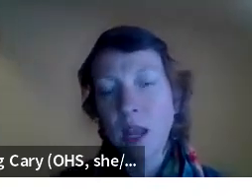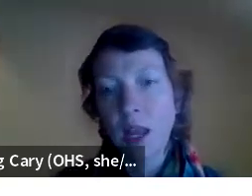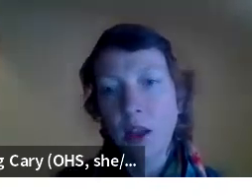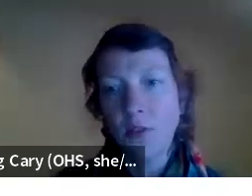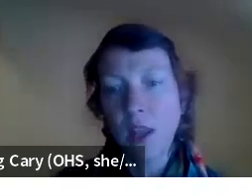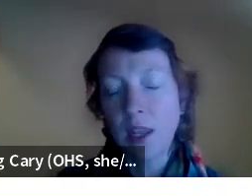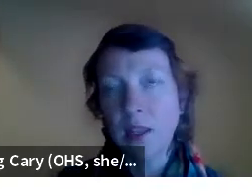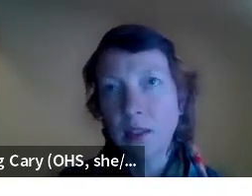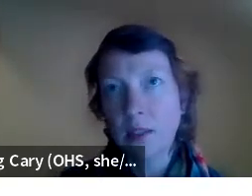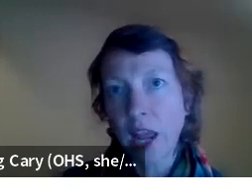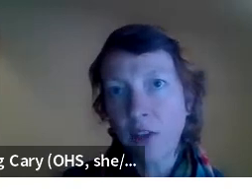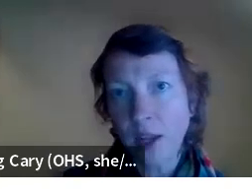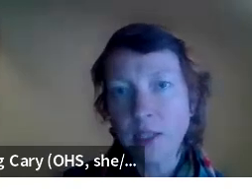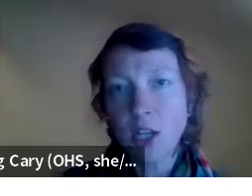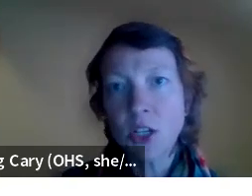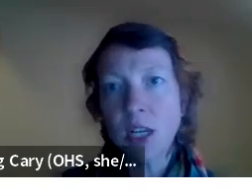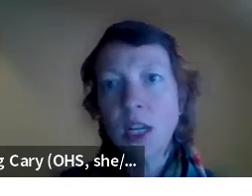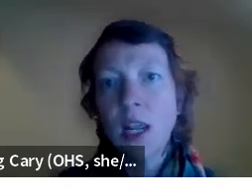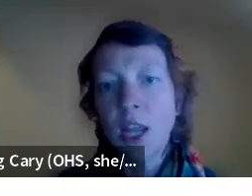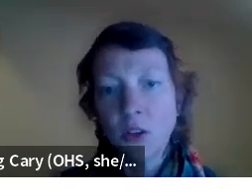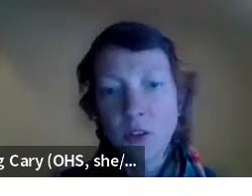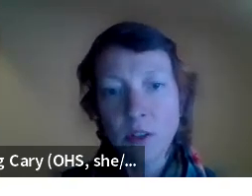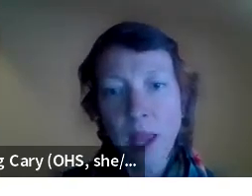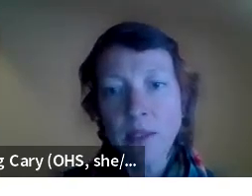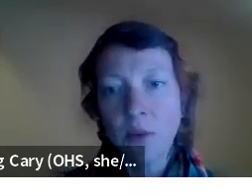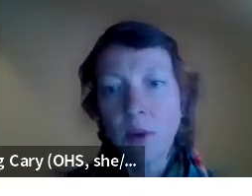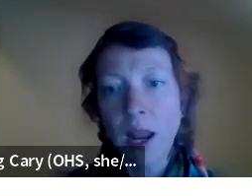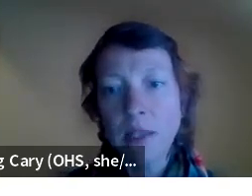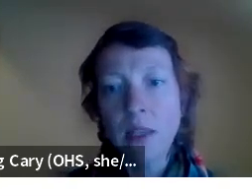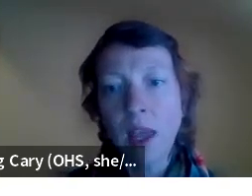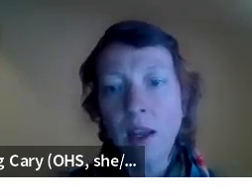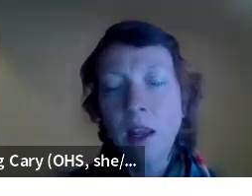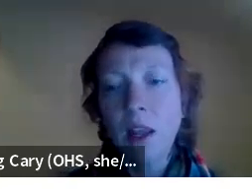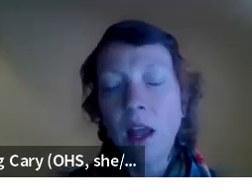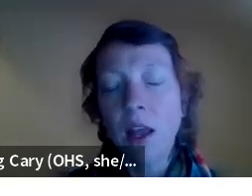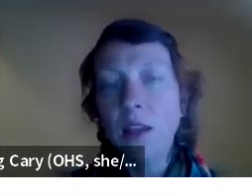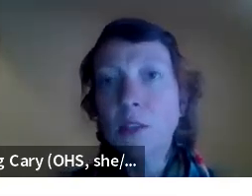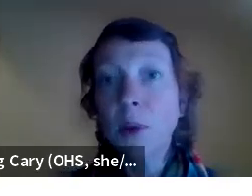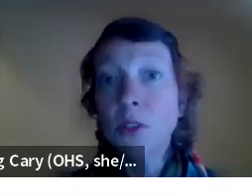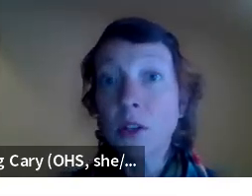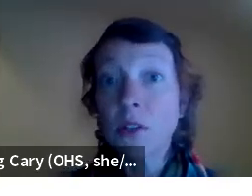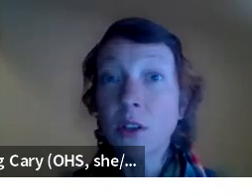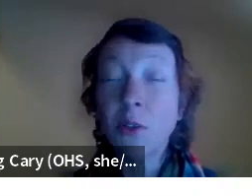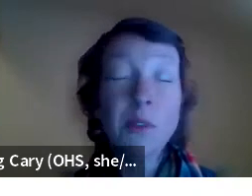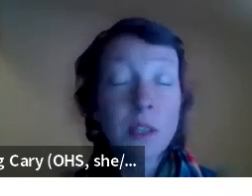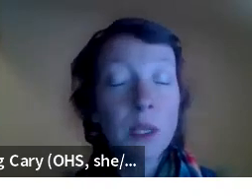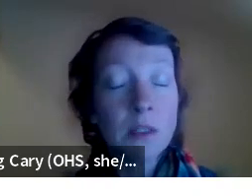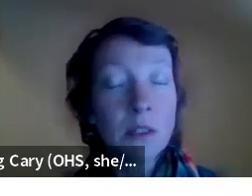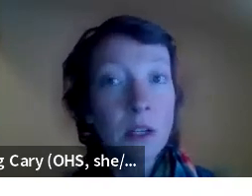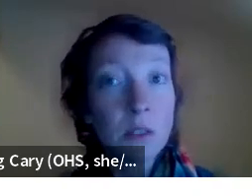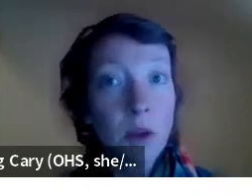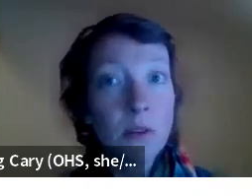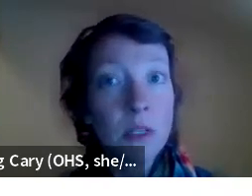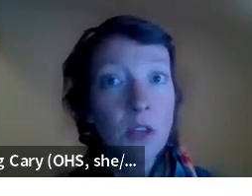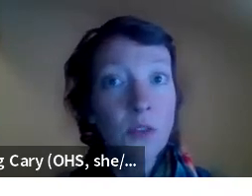protections of staff vaccination and universal masking. We're asking that exposures, or you will still be